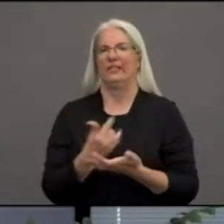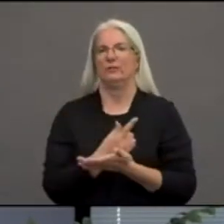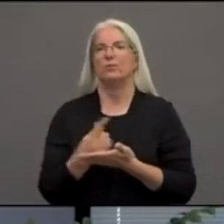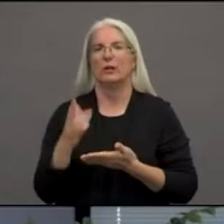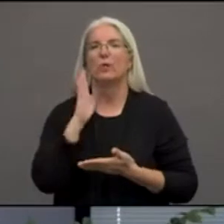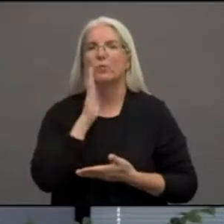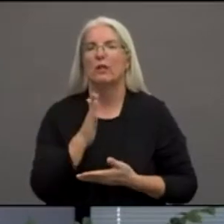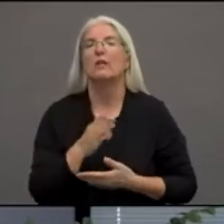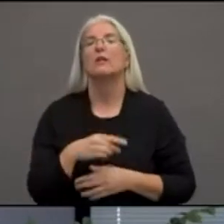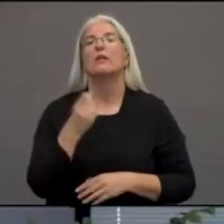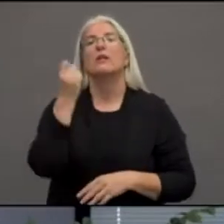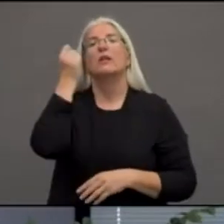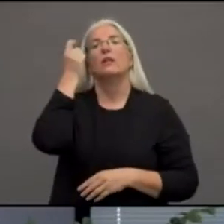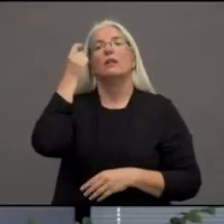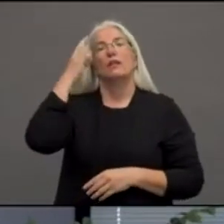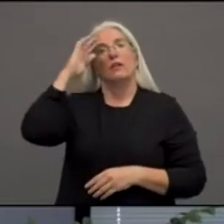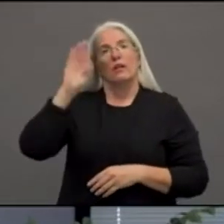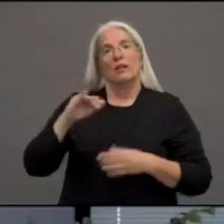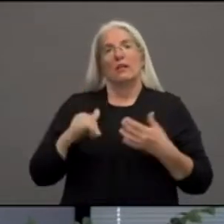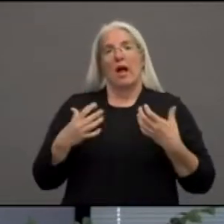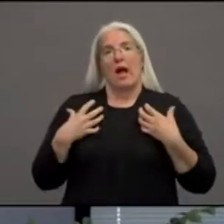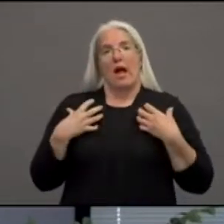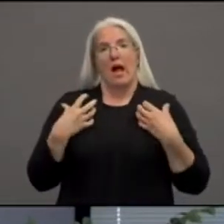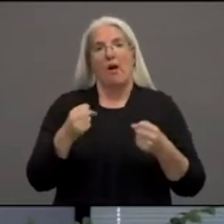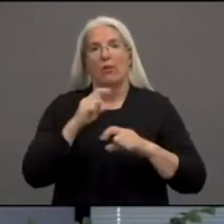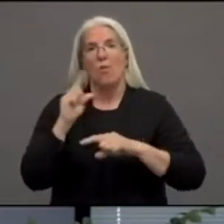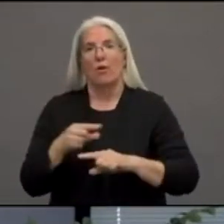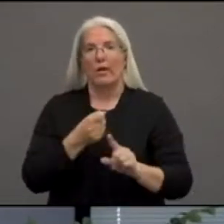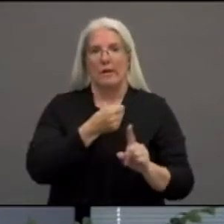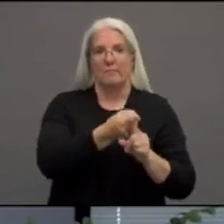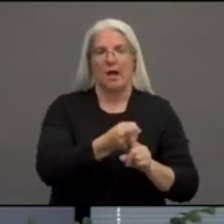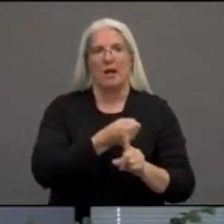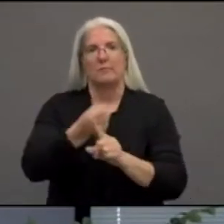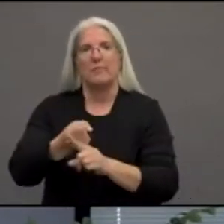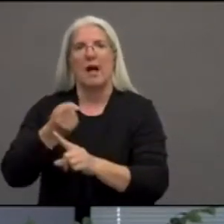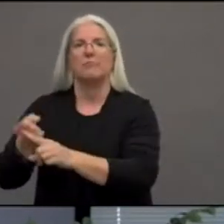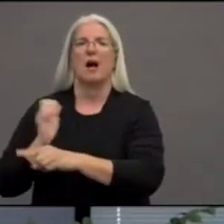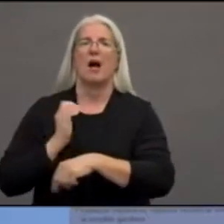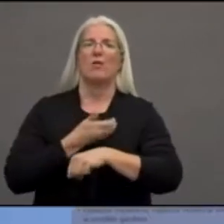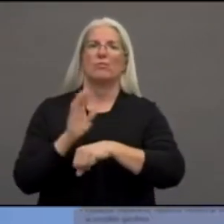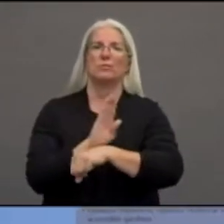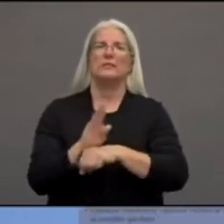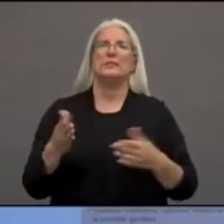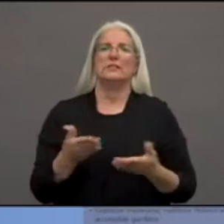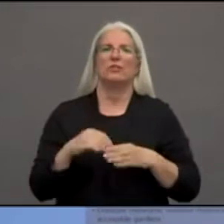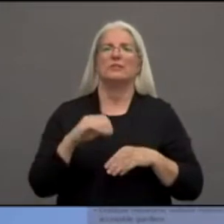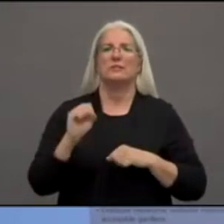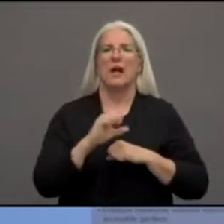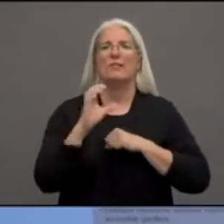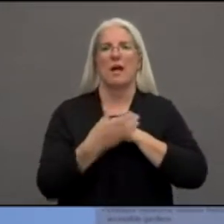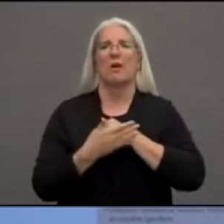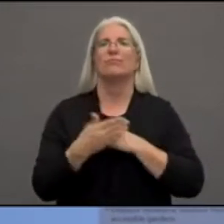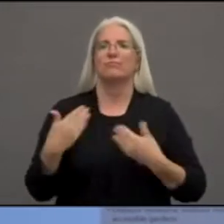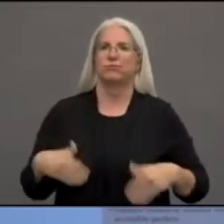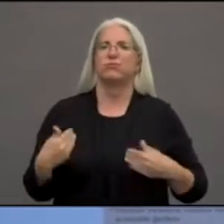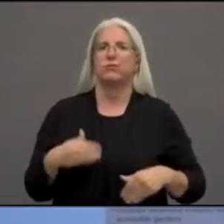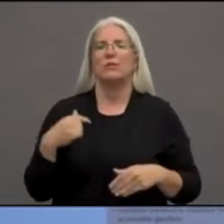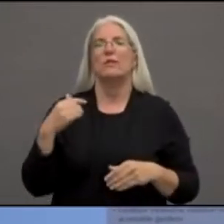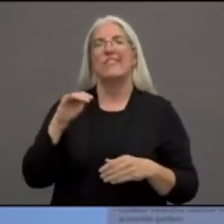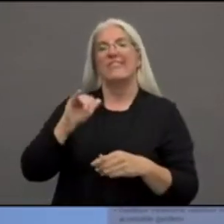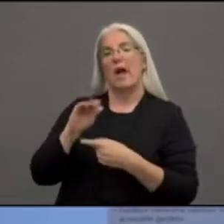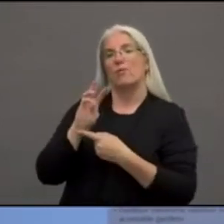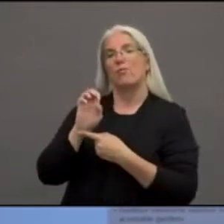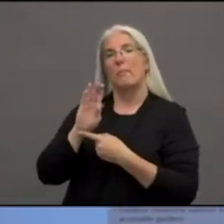health orders have affected businesses substantially, so this website was created to create a resource for